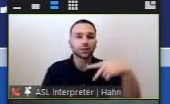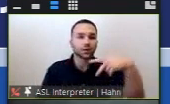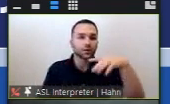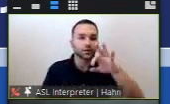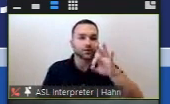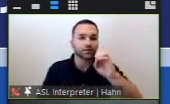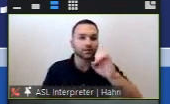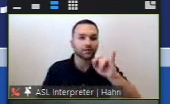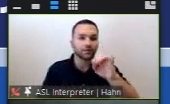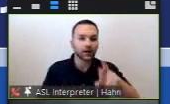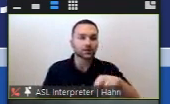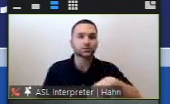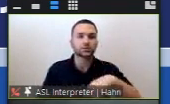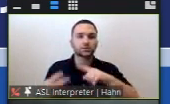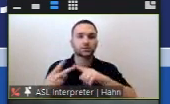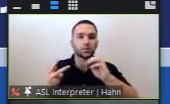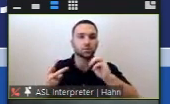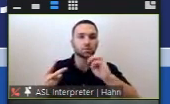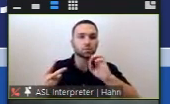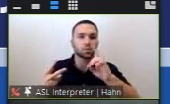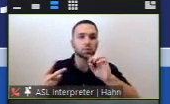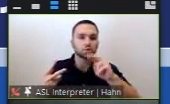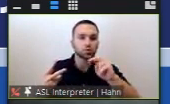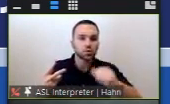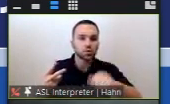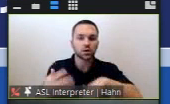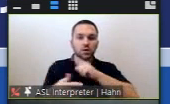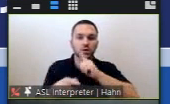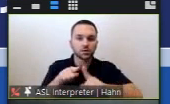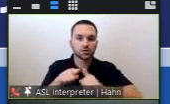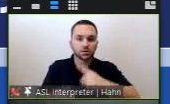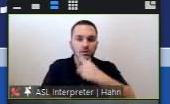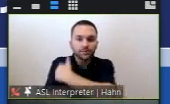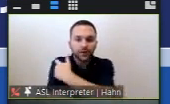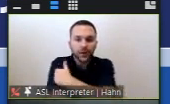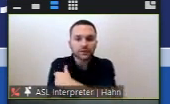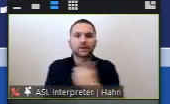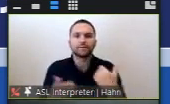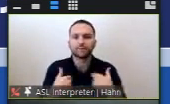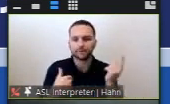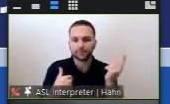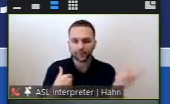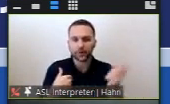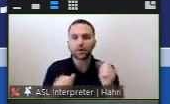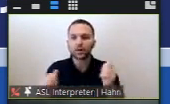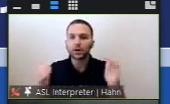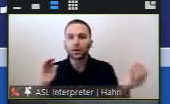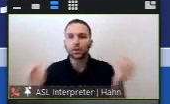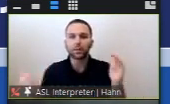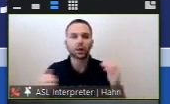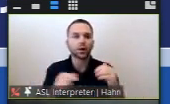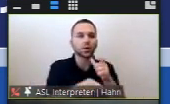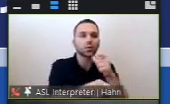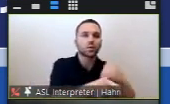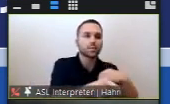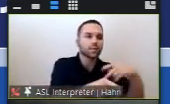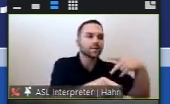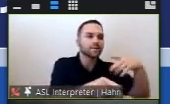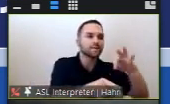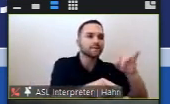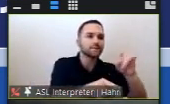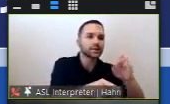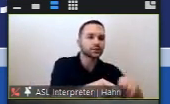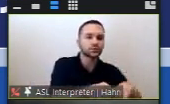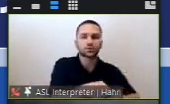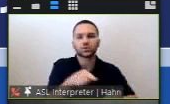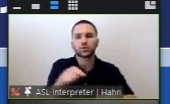particular figure, we're looking at all vaccines combined. And what you can do here is compare the rate of cases that we are seeing among the unvaccinated, which is